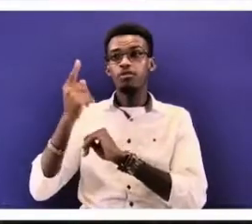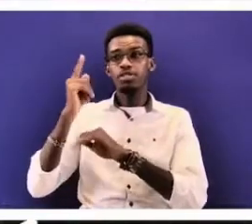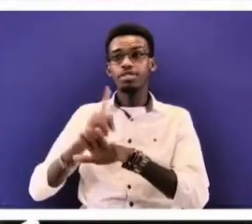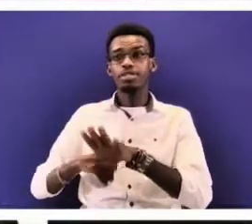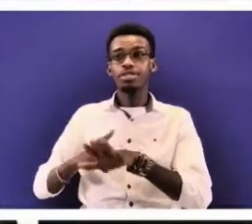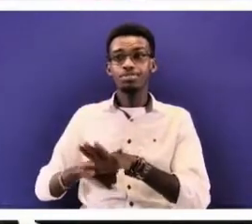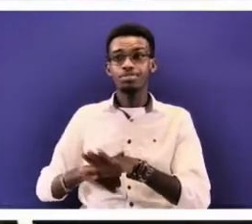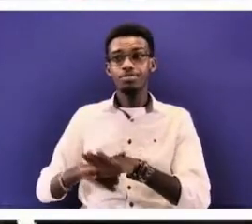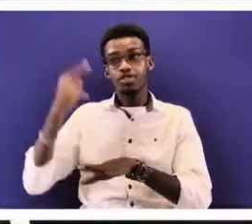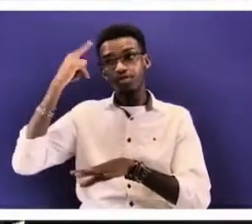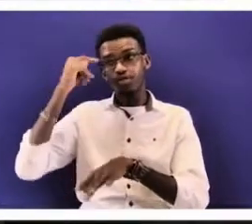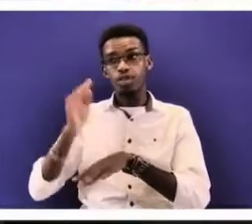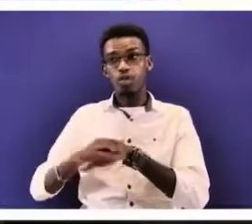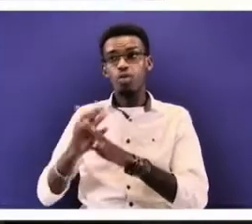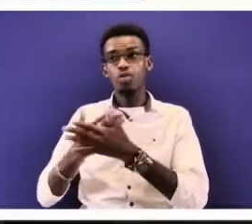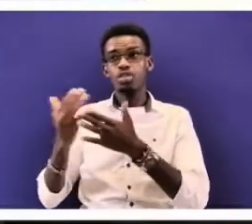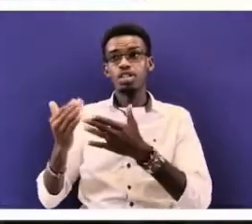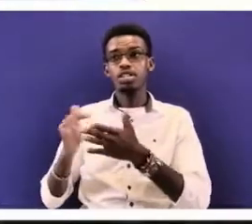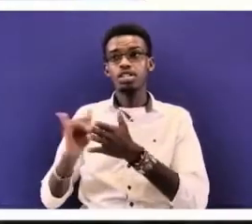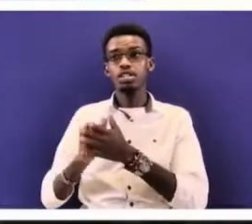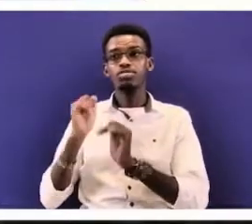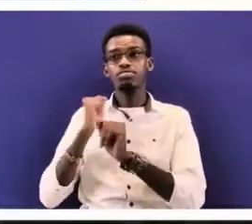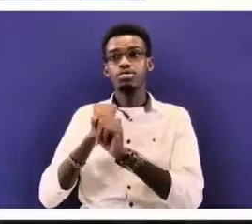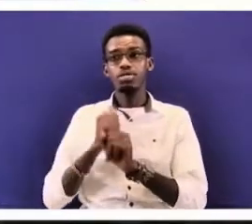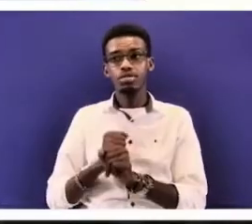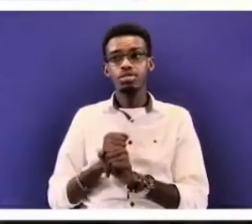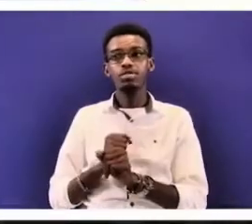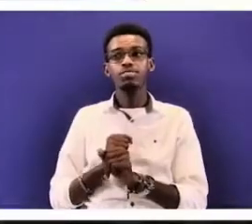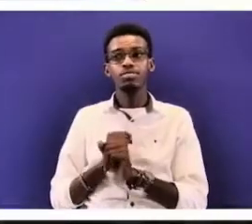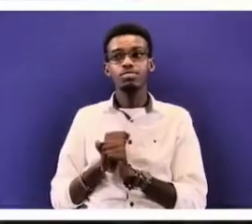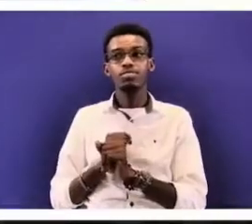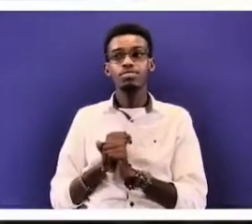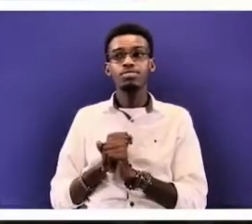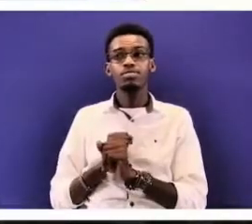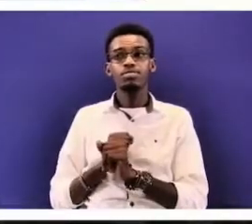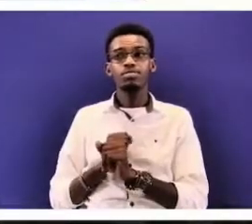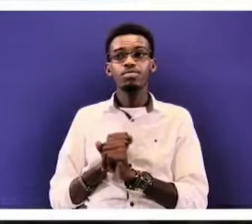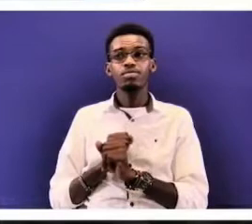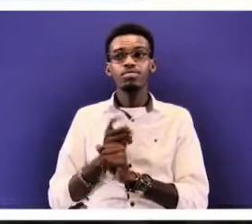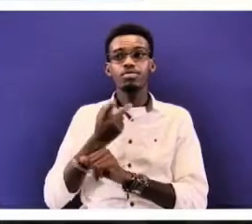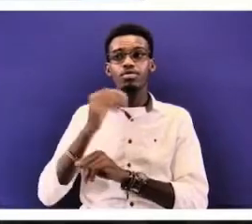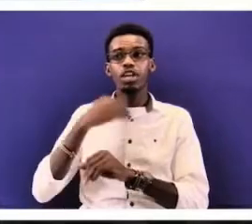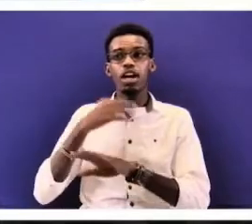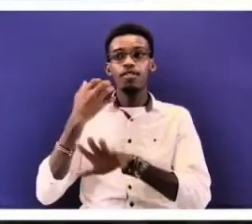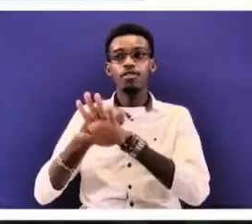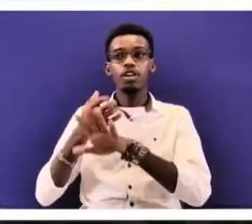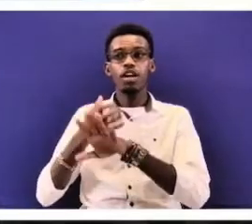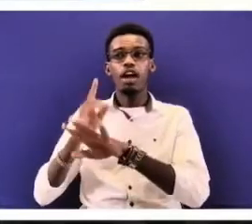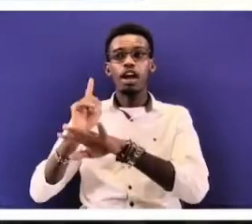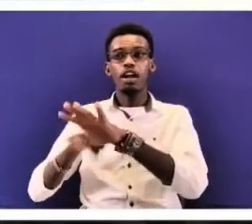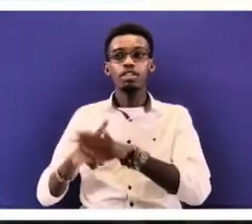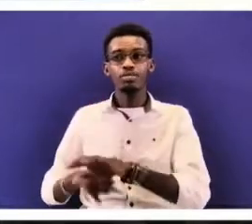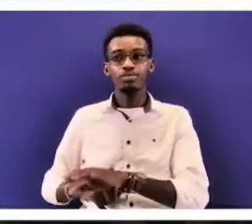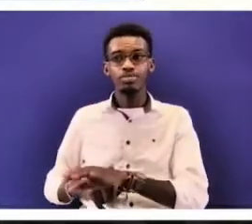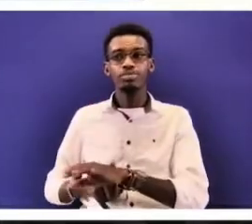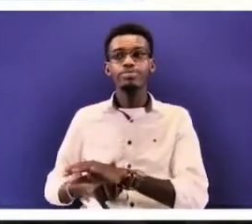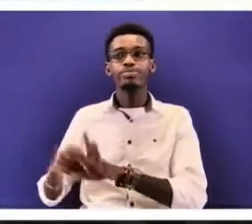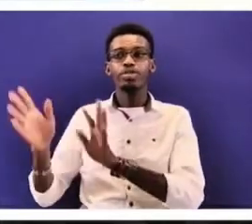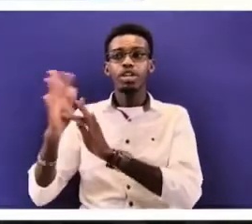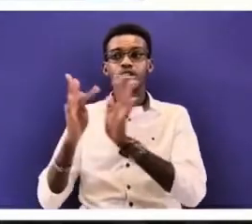the good things that they did. They endured difficult times.